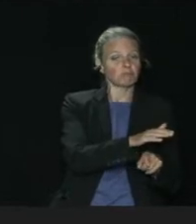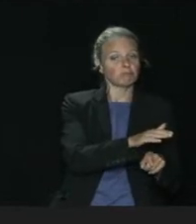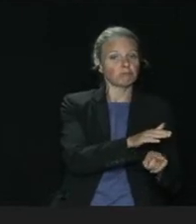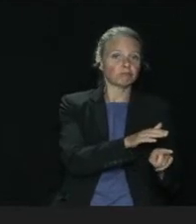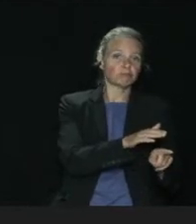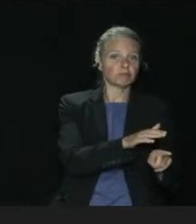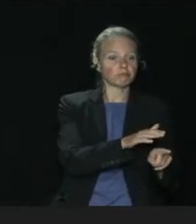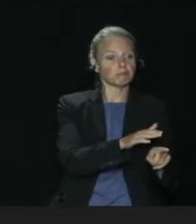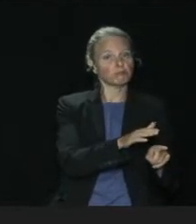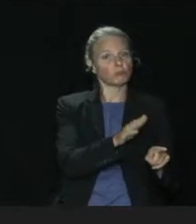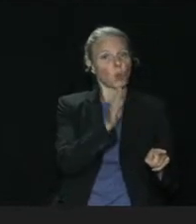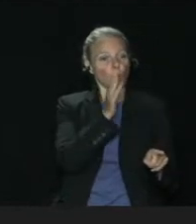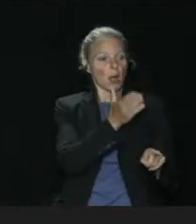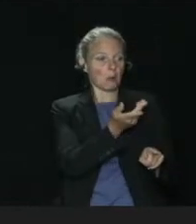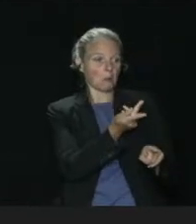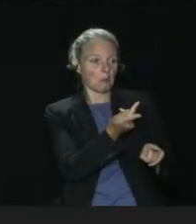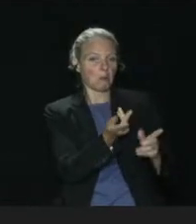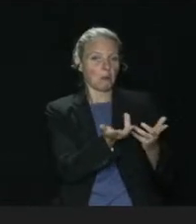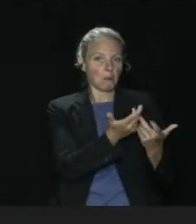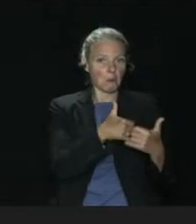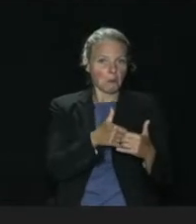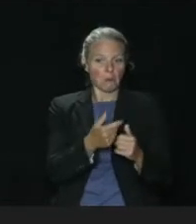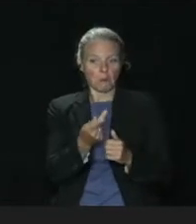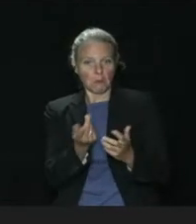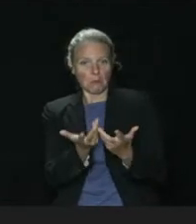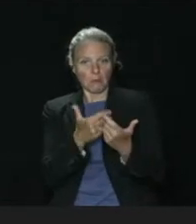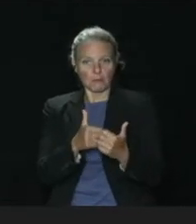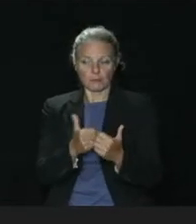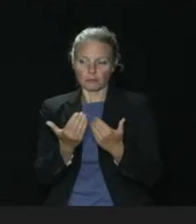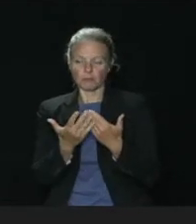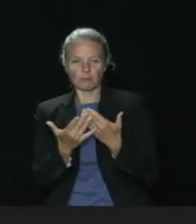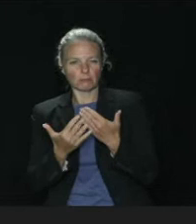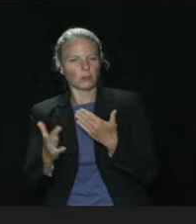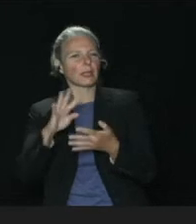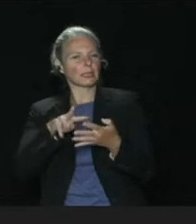in the coming days and weeks and months.